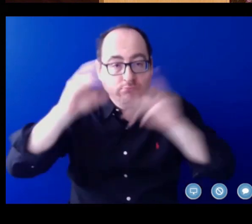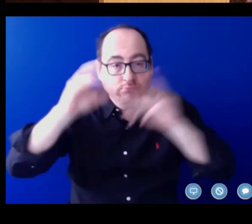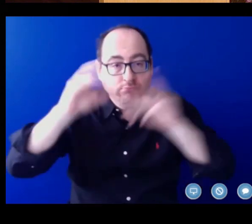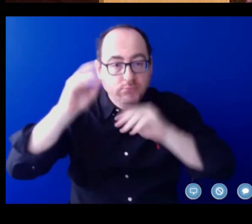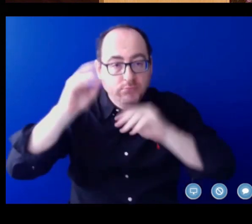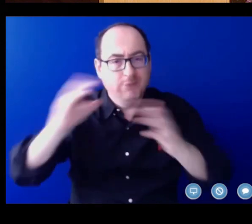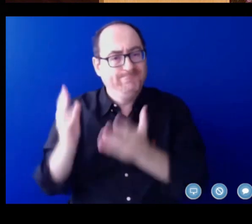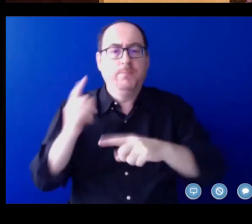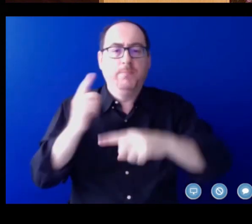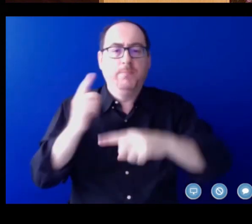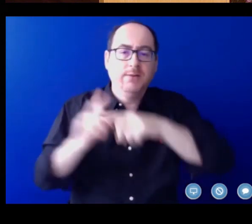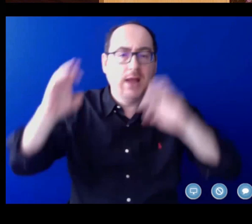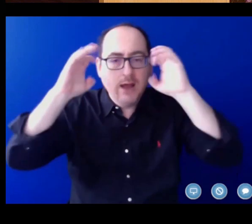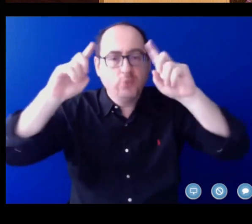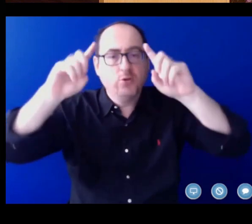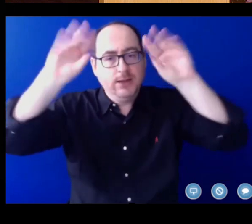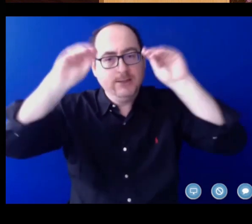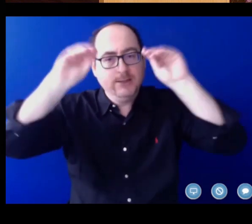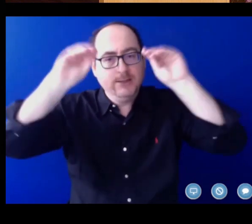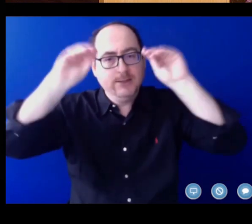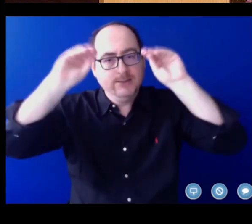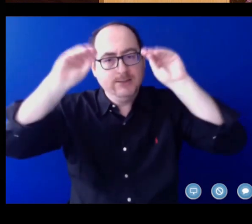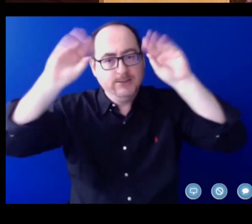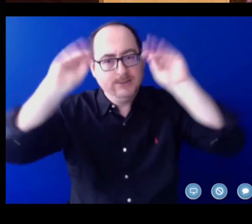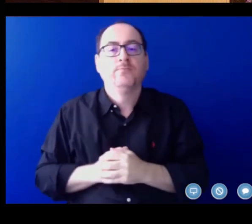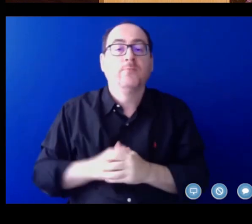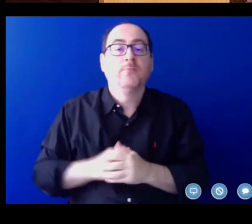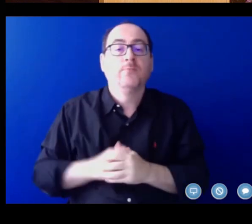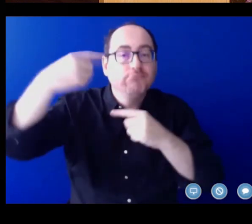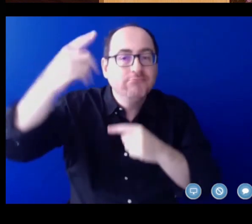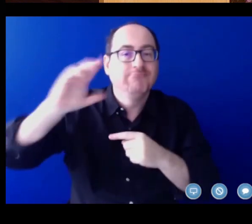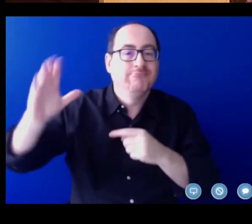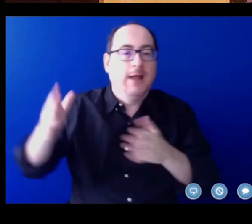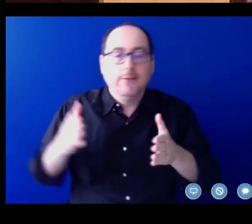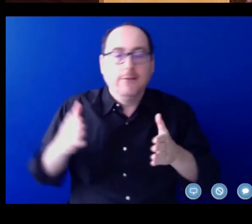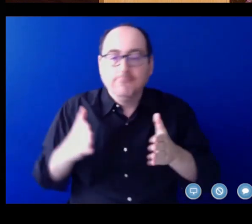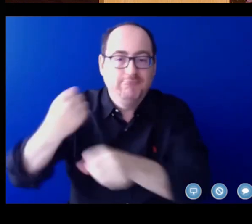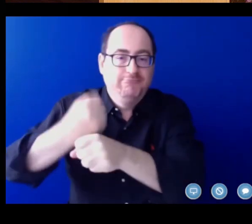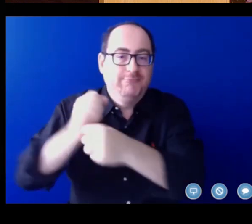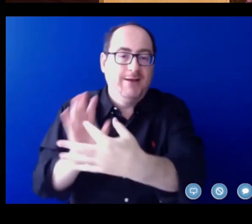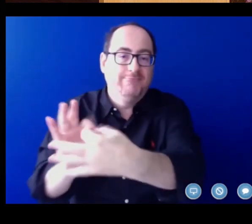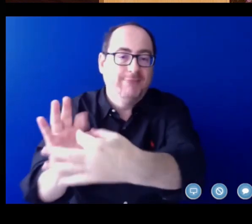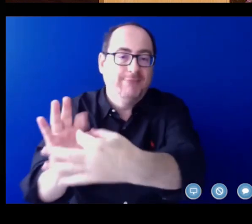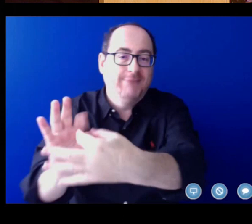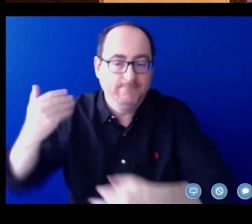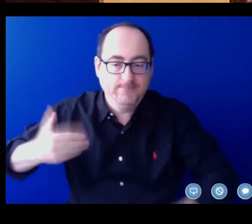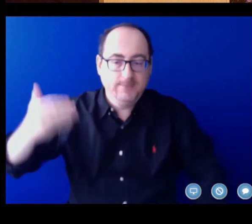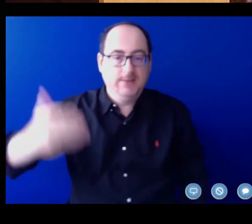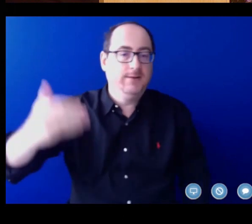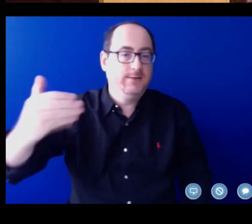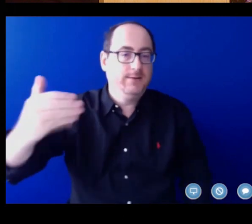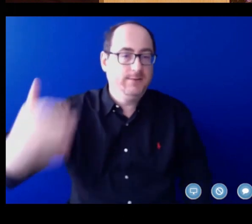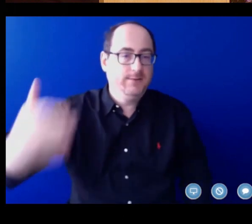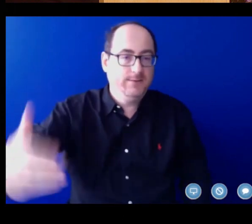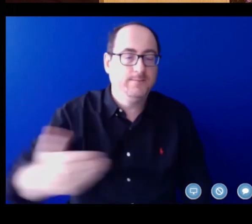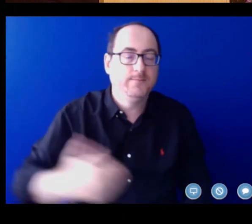their engagement in education and employment pathways, increased the size and diversity of their social networks, fostered their confidence